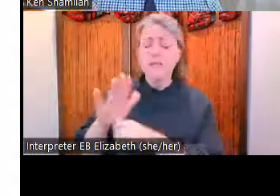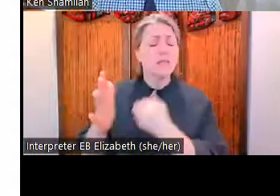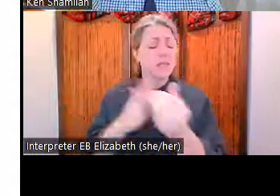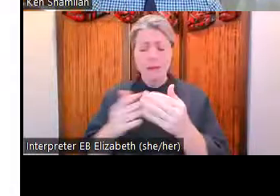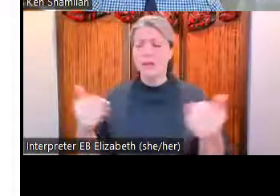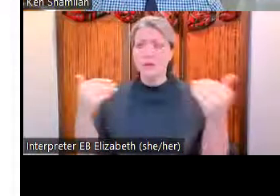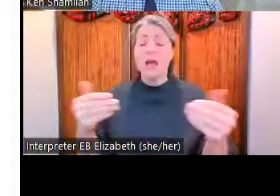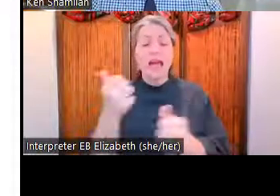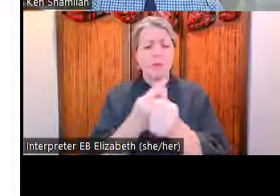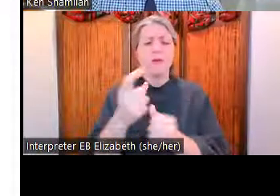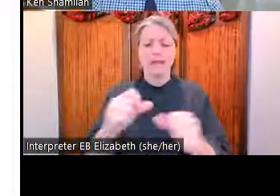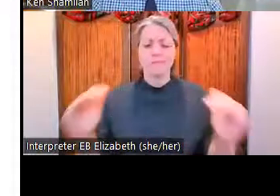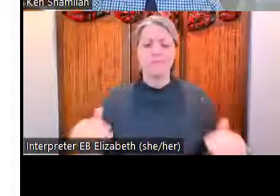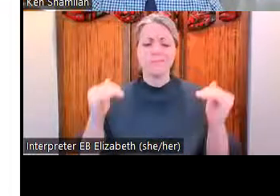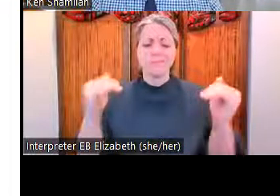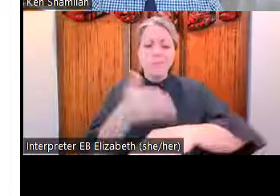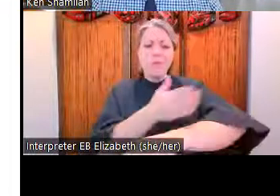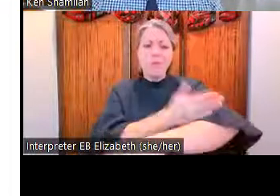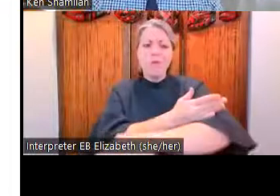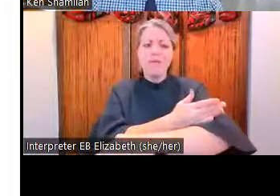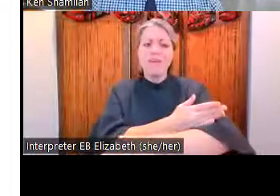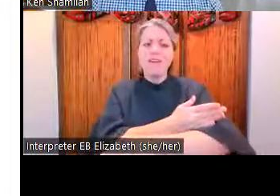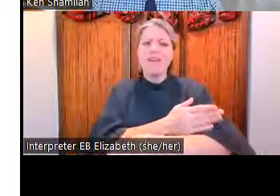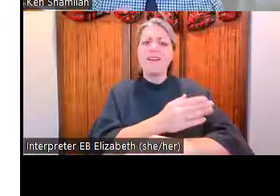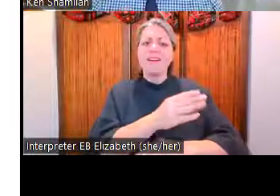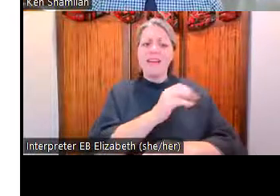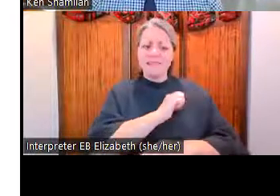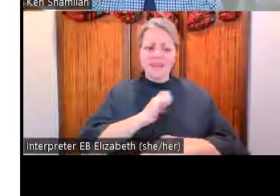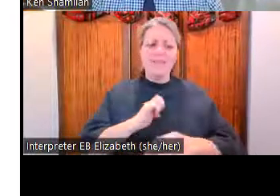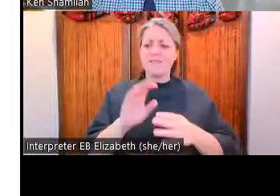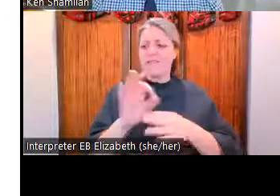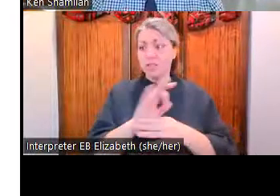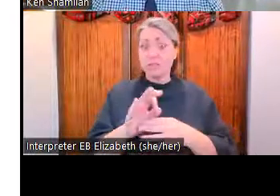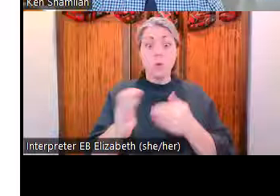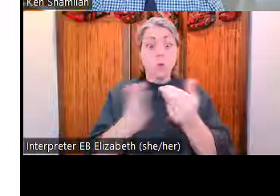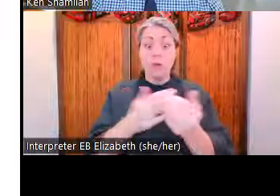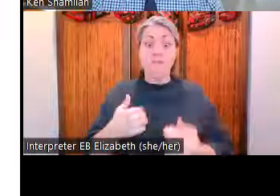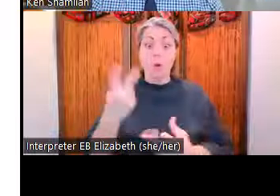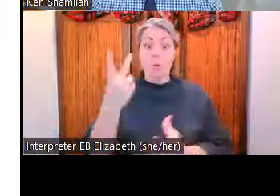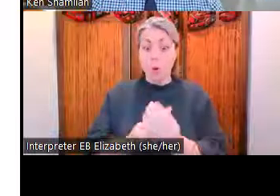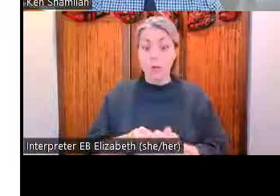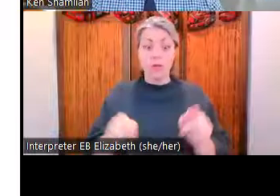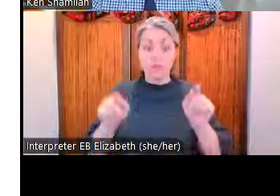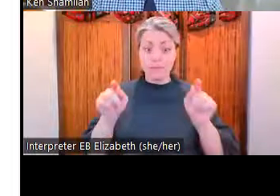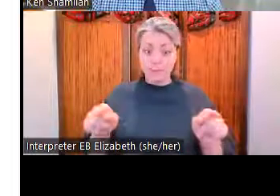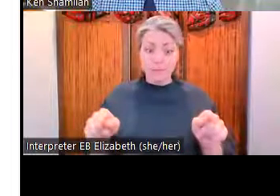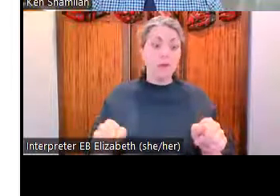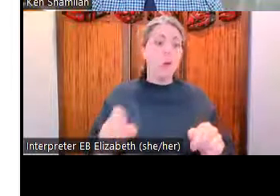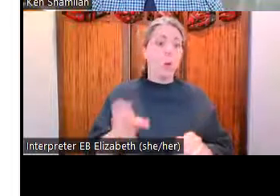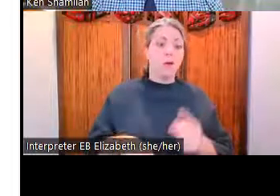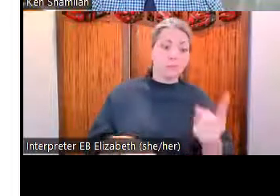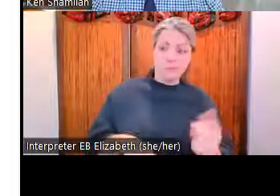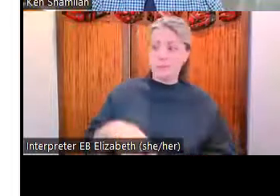deficits, again, with ADHD and autism, or just ADHD or just autism. But in the specific case of ADHD and